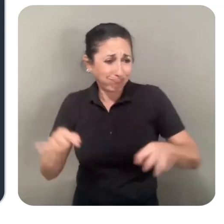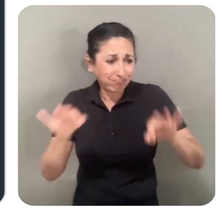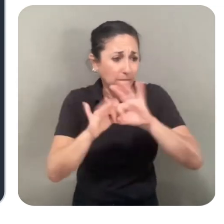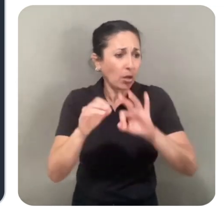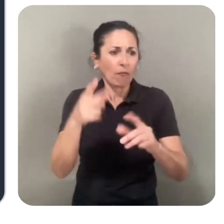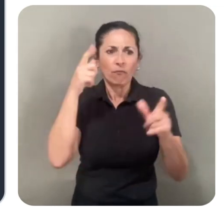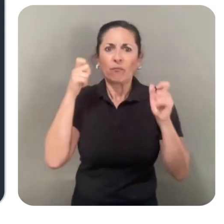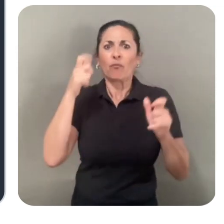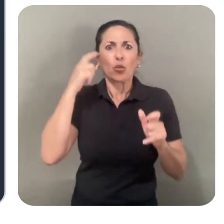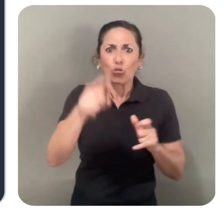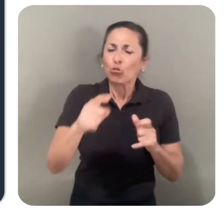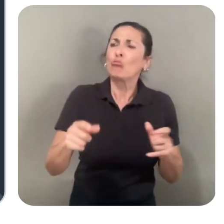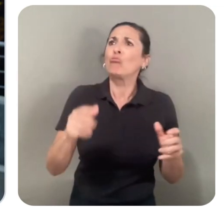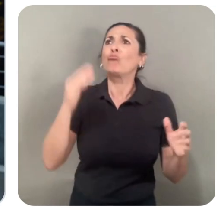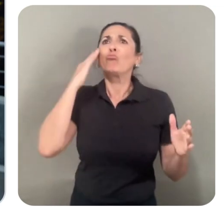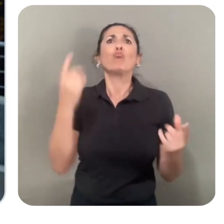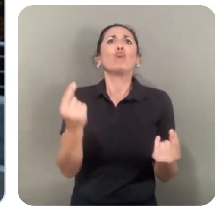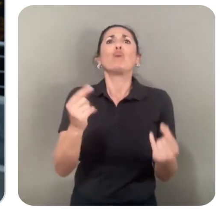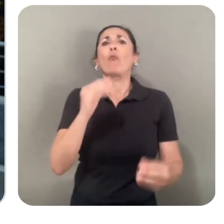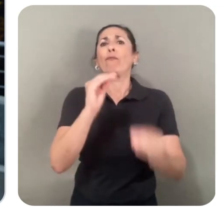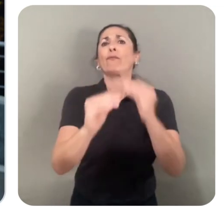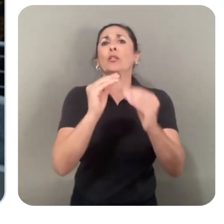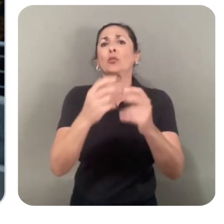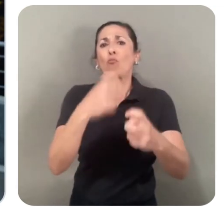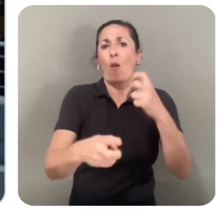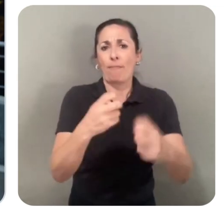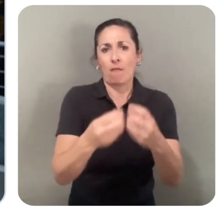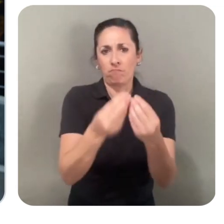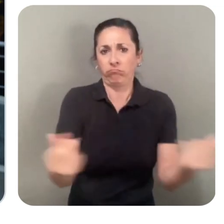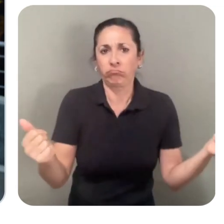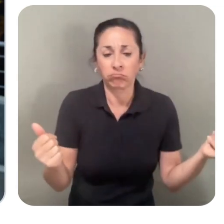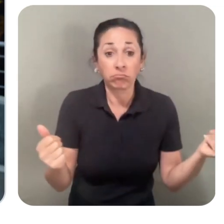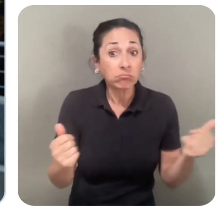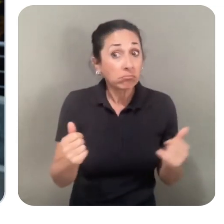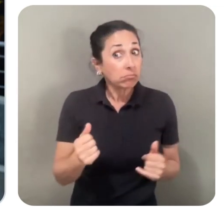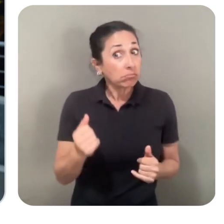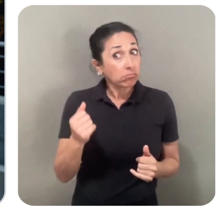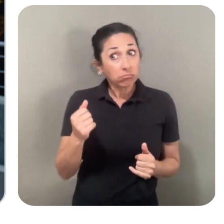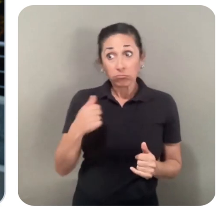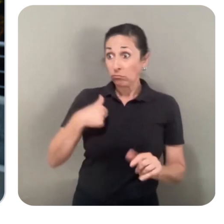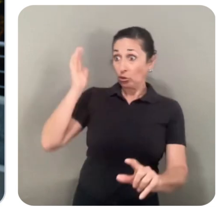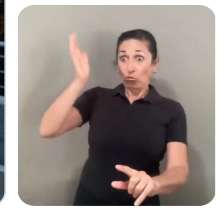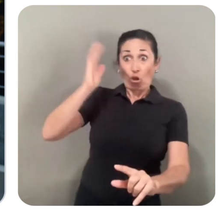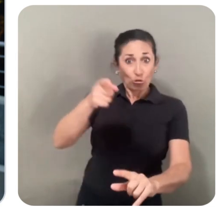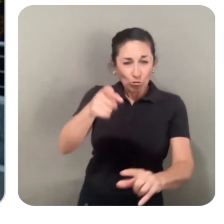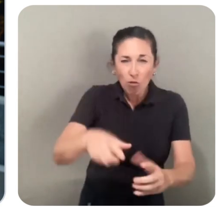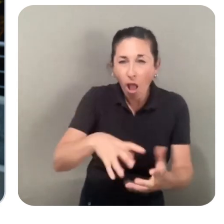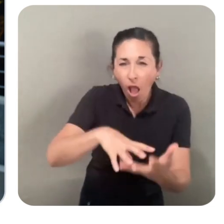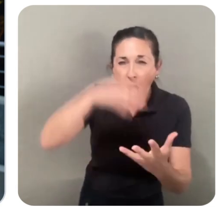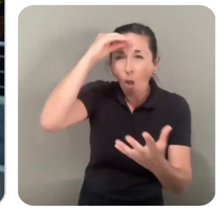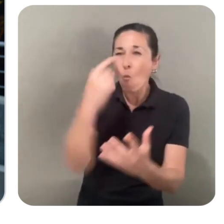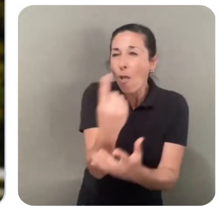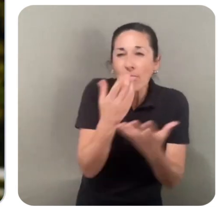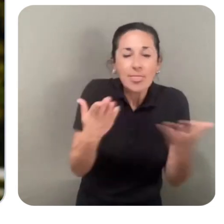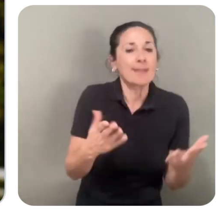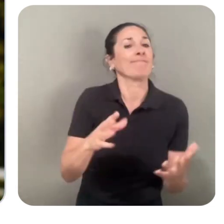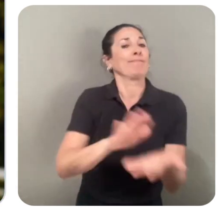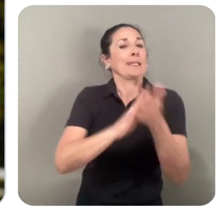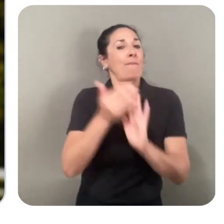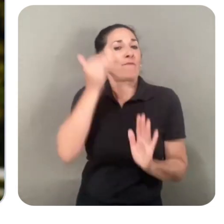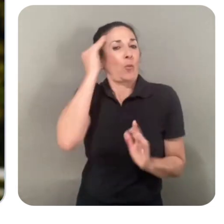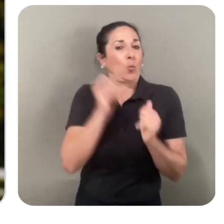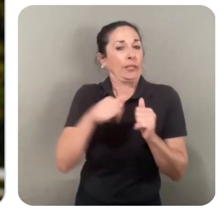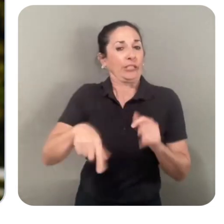identify and address performance problems. If there's only one thing you take away from this talk, it's to become familiar with this tool. It will